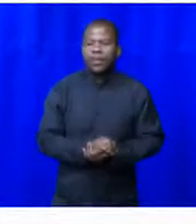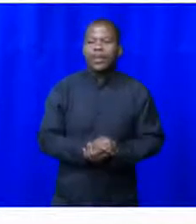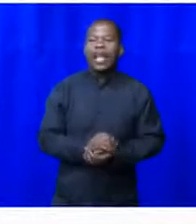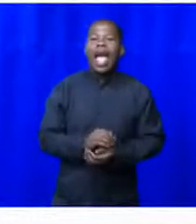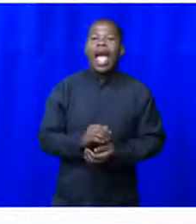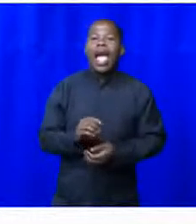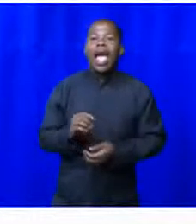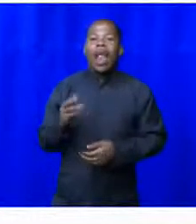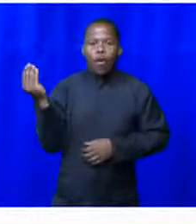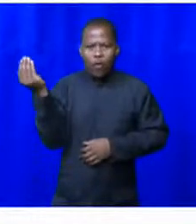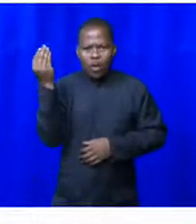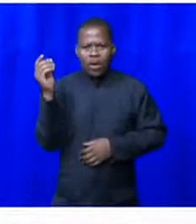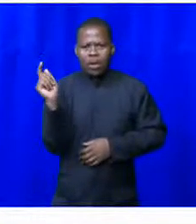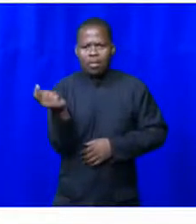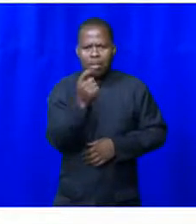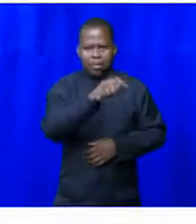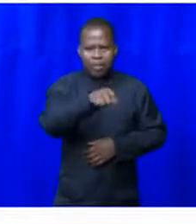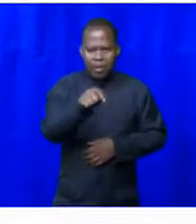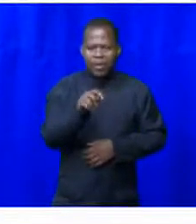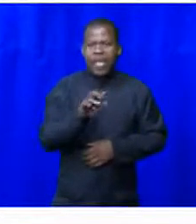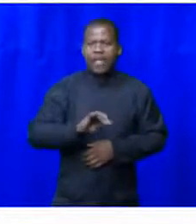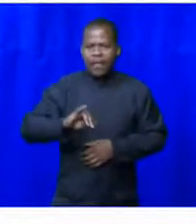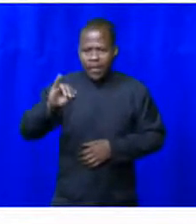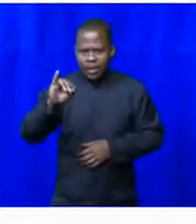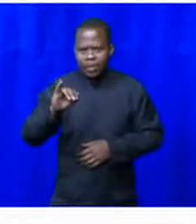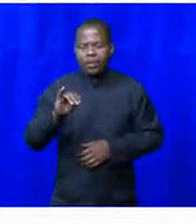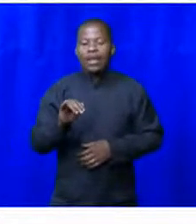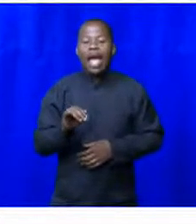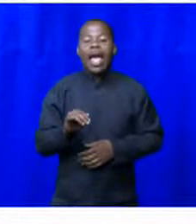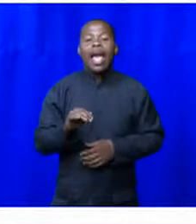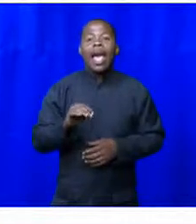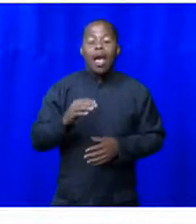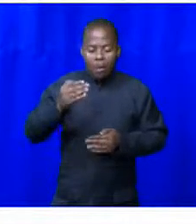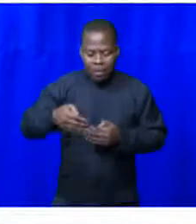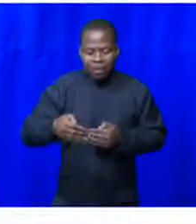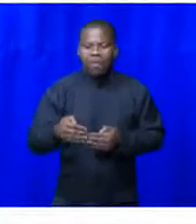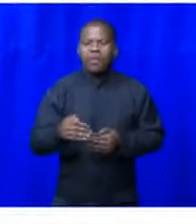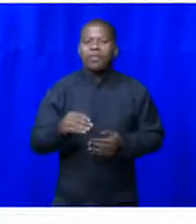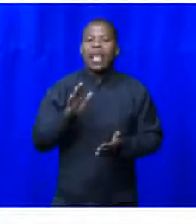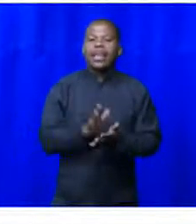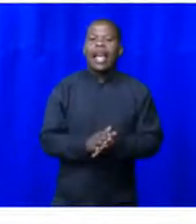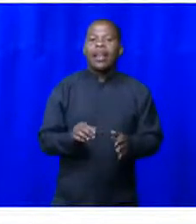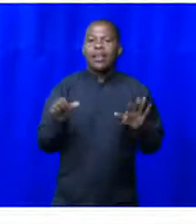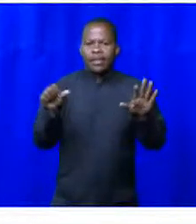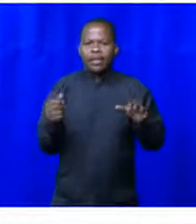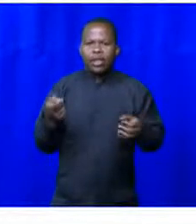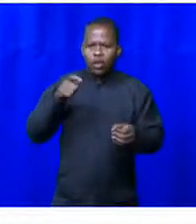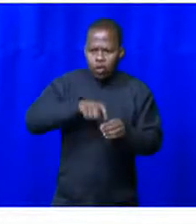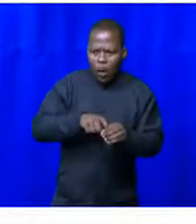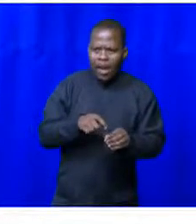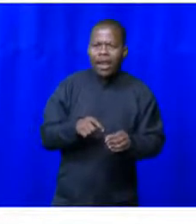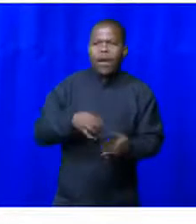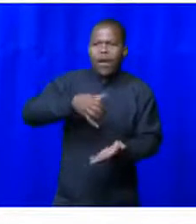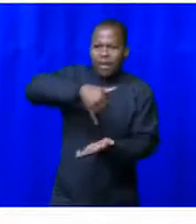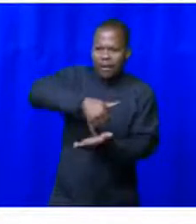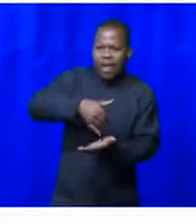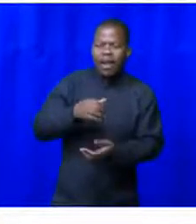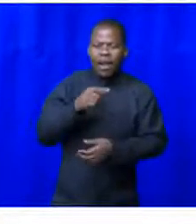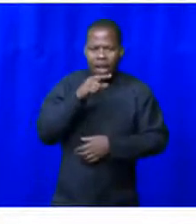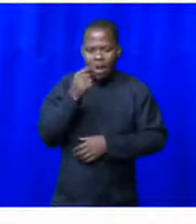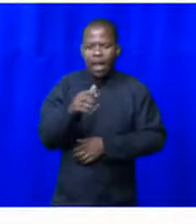emdlalweni welibhola lemphebedo kungunyalo uchubekele esigabeni se-16 senzebe ye-Asanta Open lichubeka ke-7